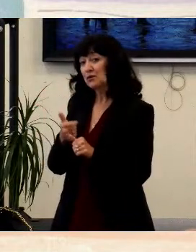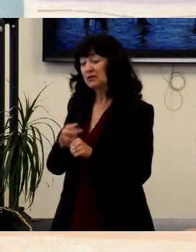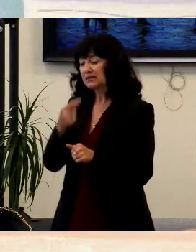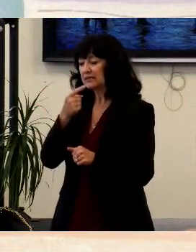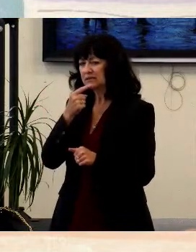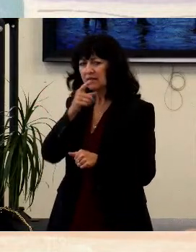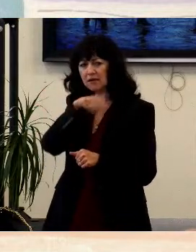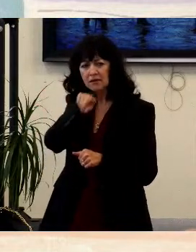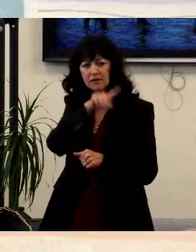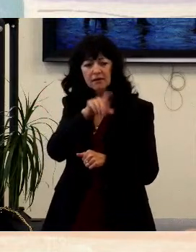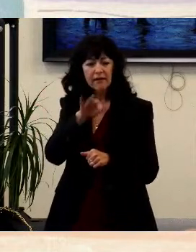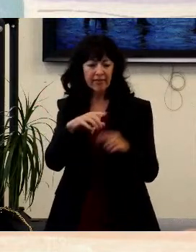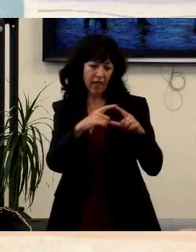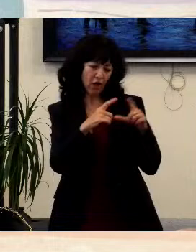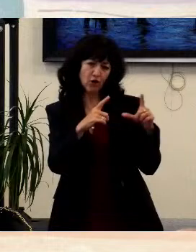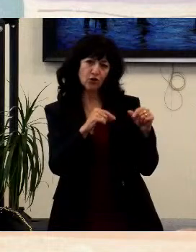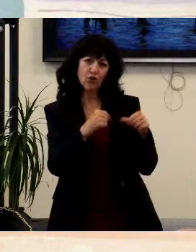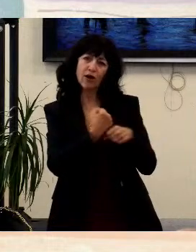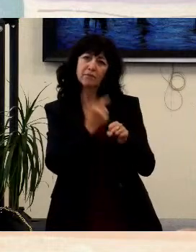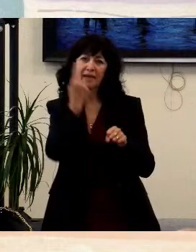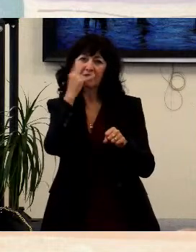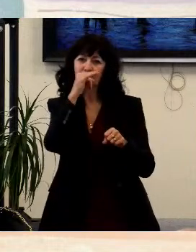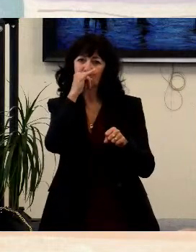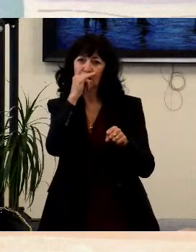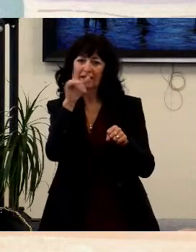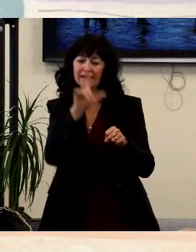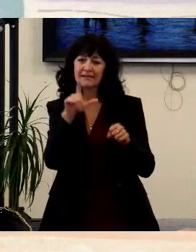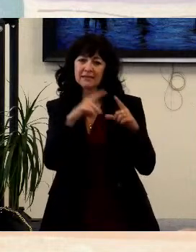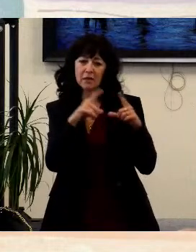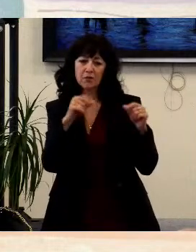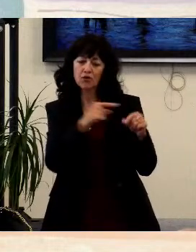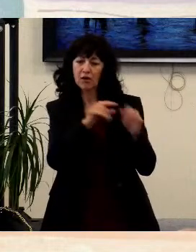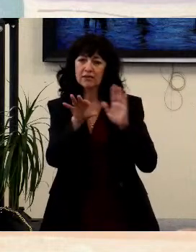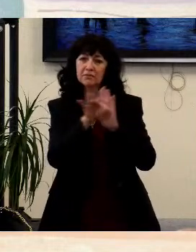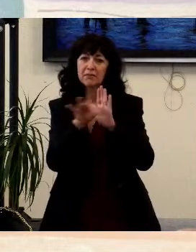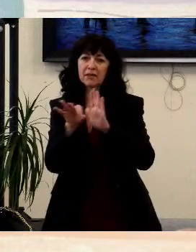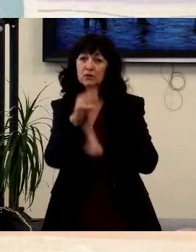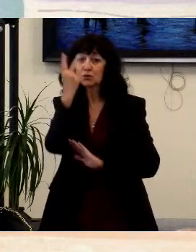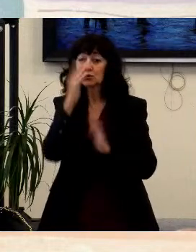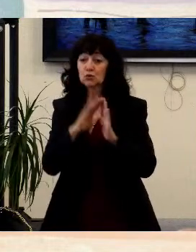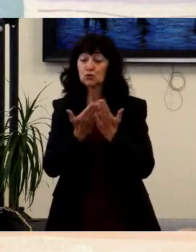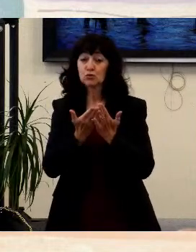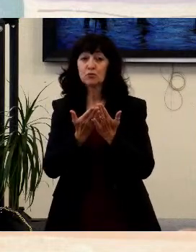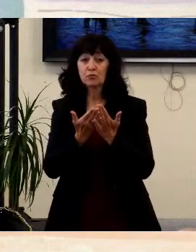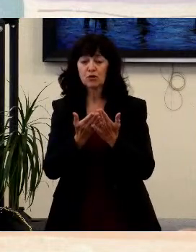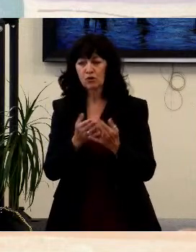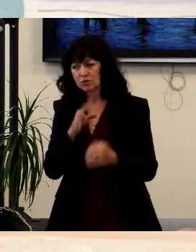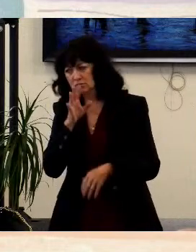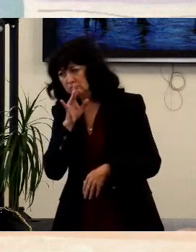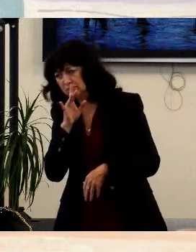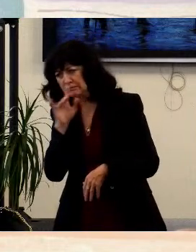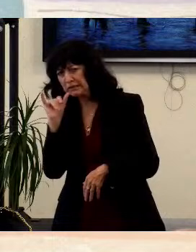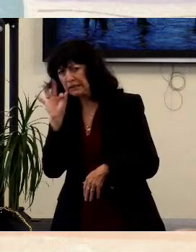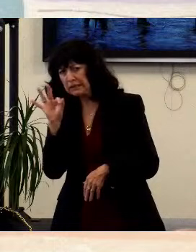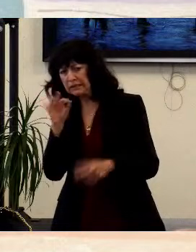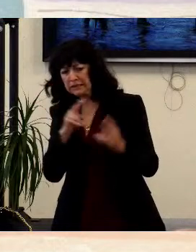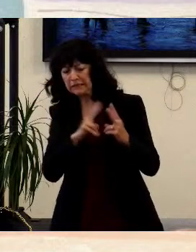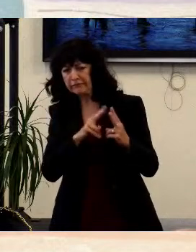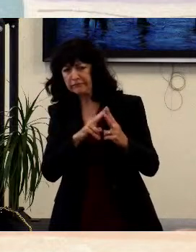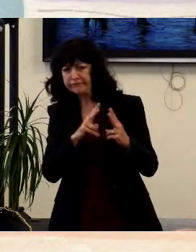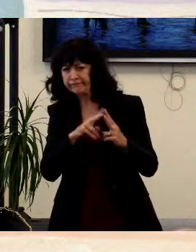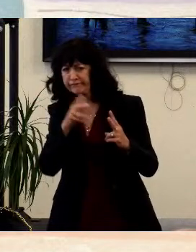Kids library card to check out two books, not too easy or hard. Blue whispers, what if my choices aren't